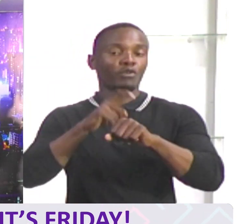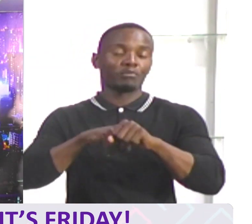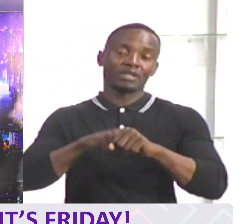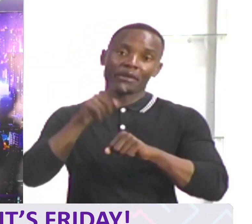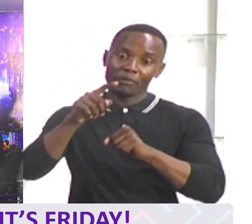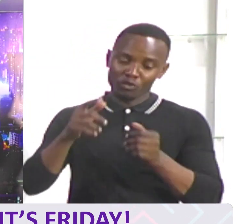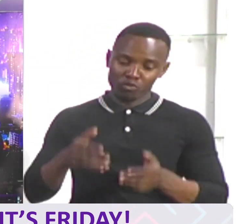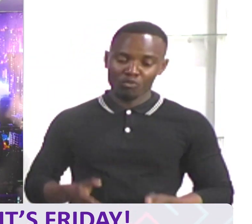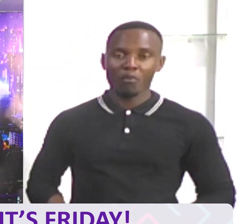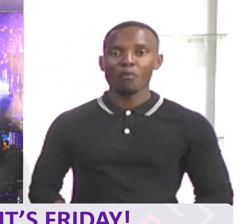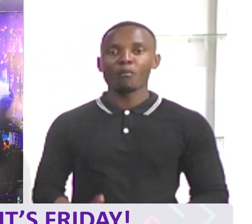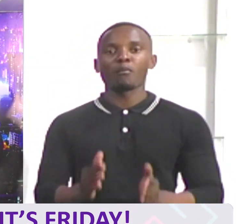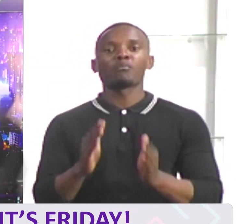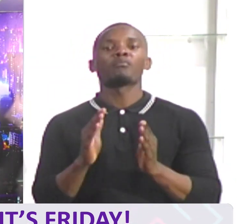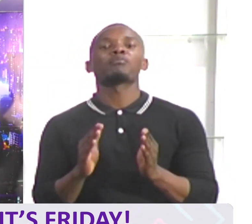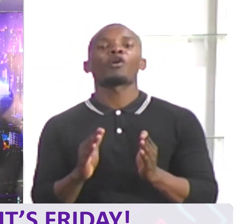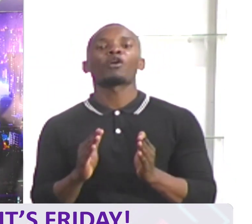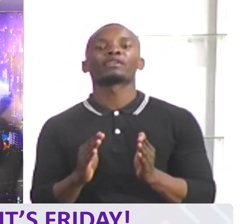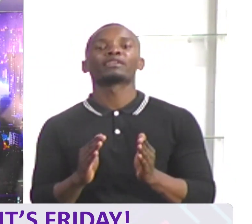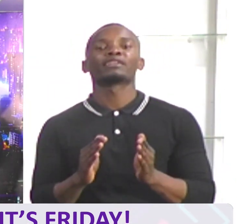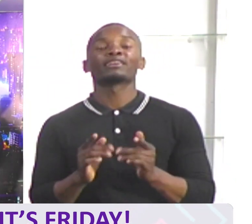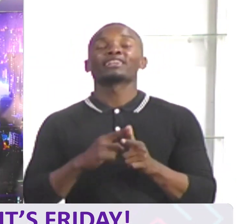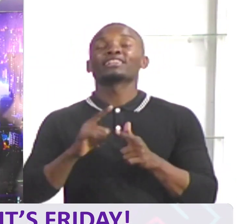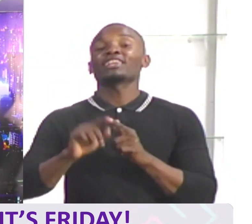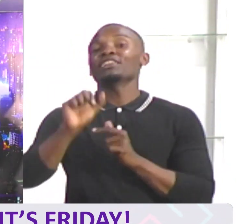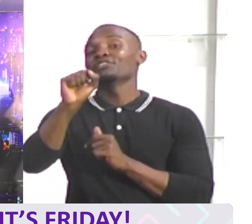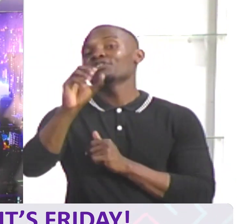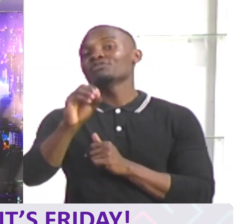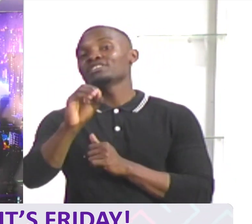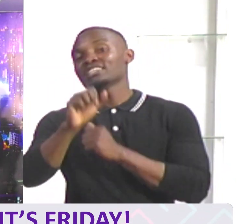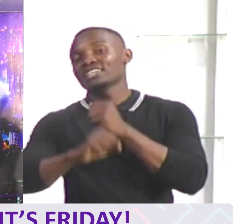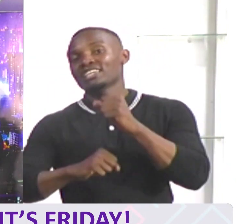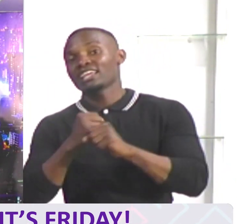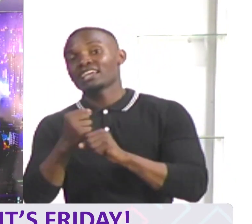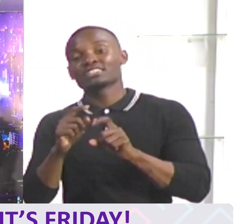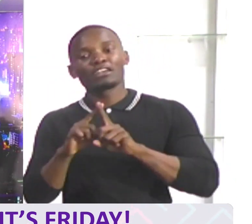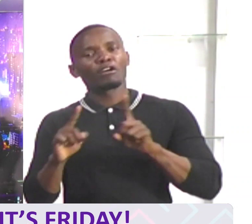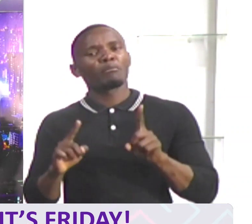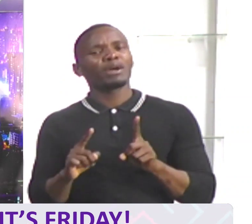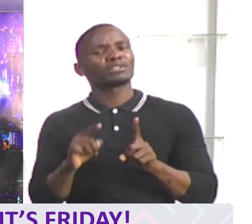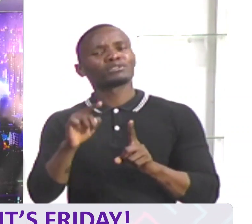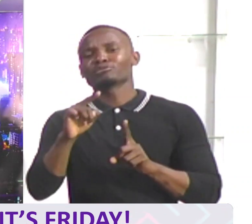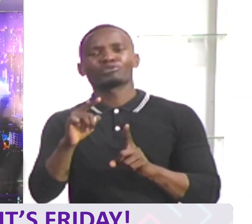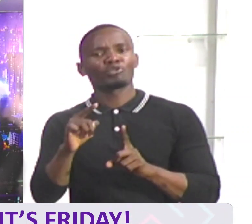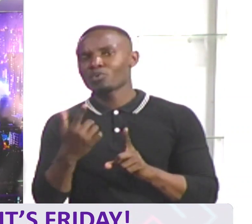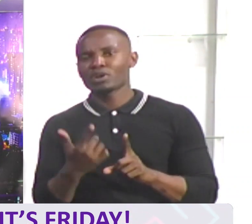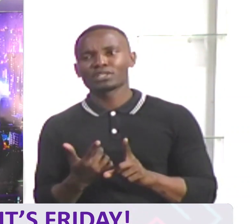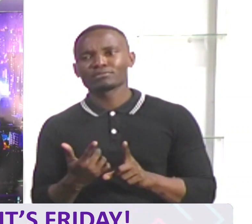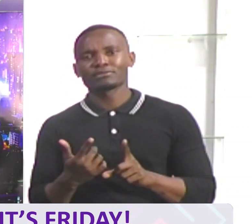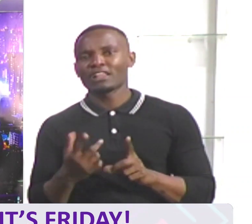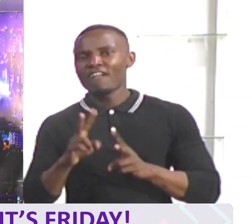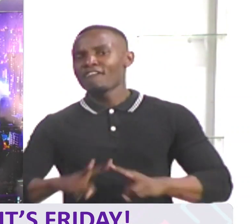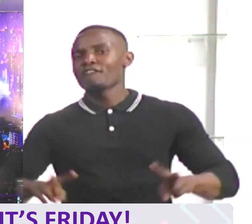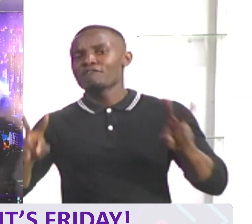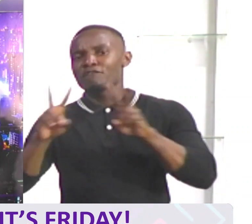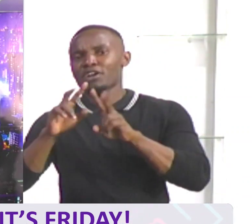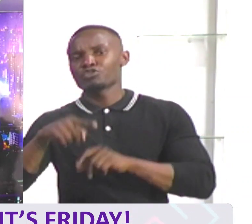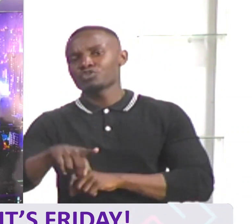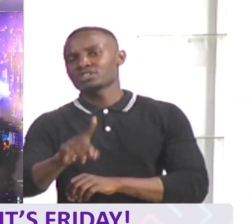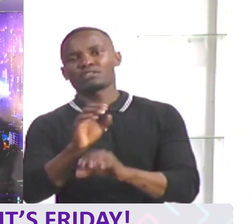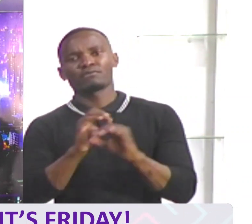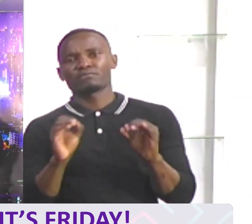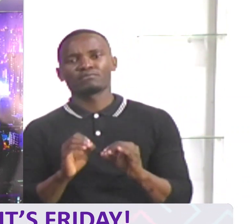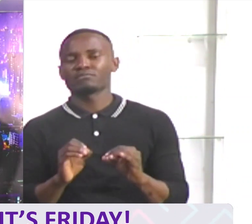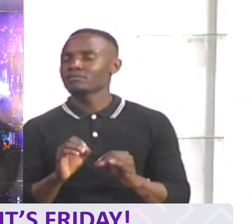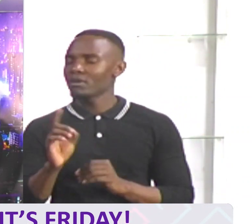beautiful art. Yeah, yeah. I think you still have no value for yourself. At least you stand for something. Yeah, at least you